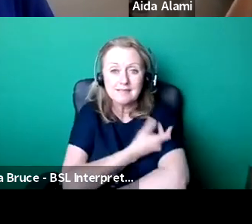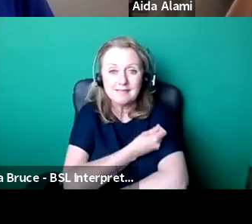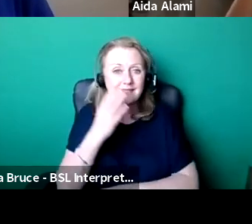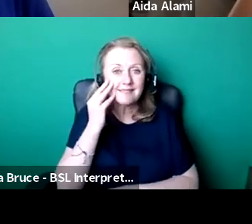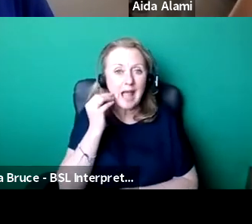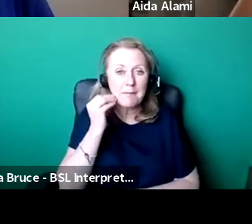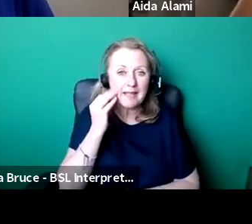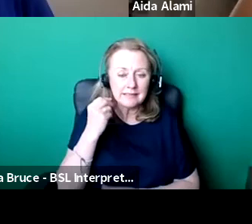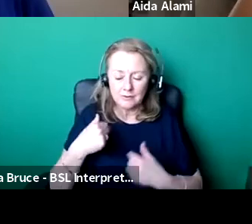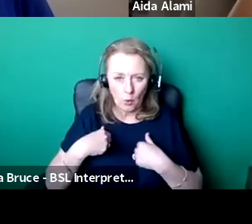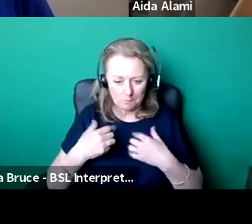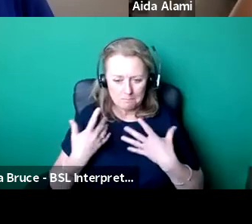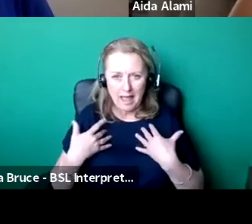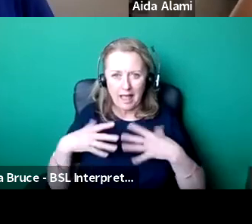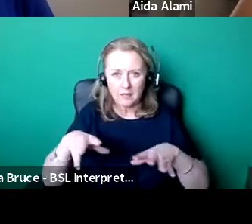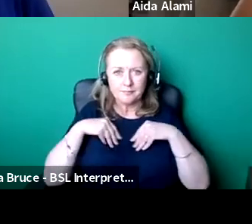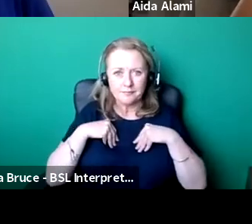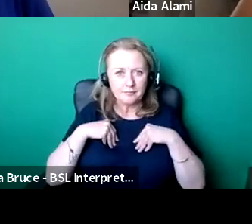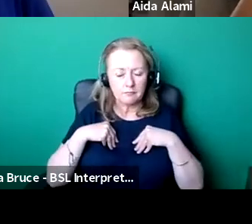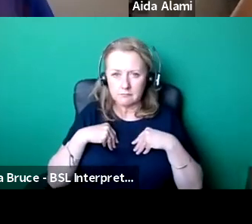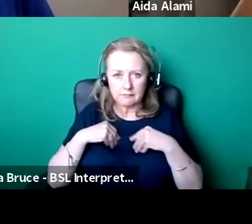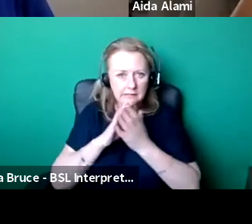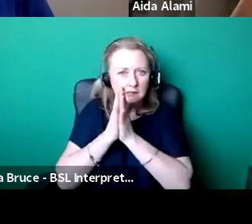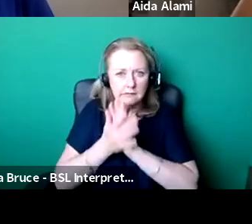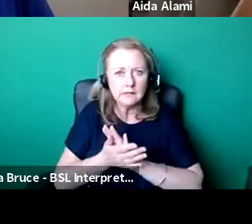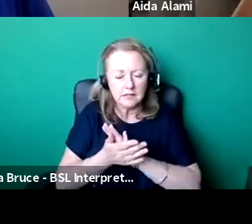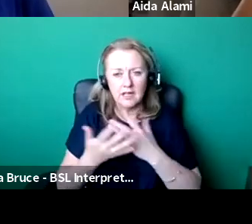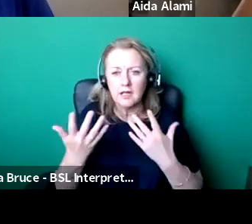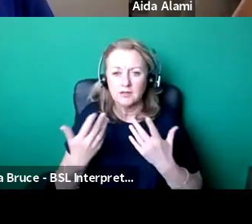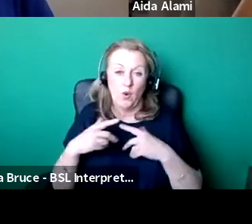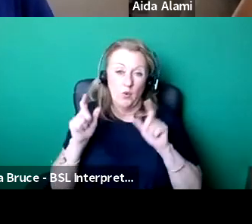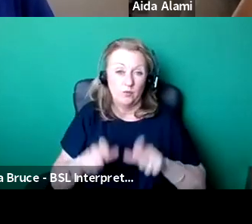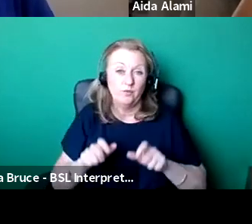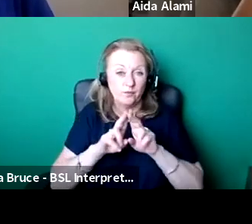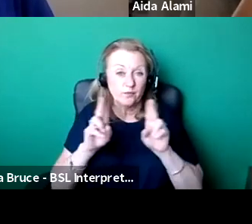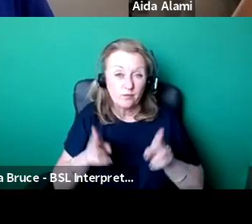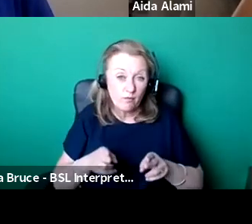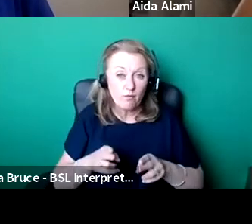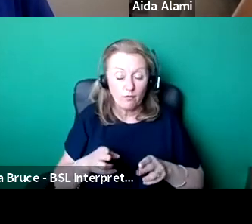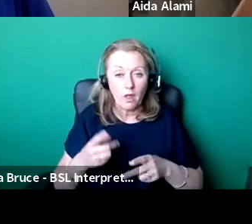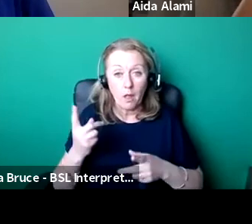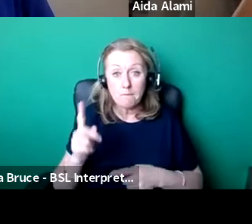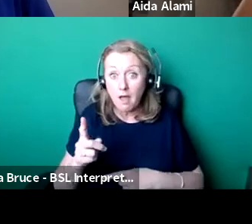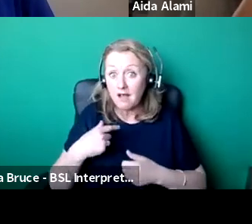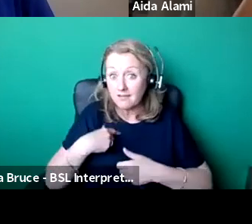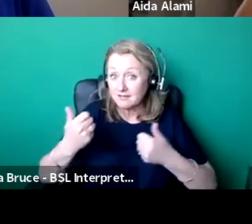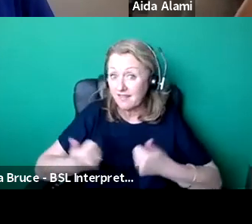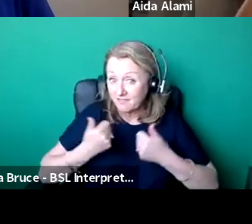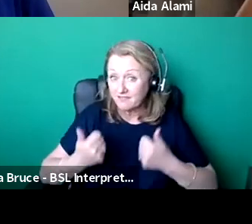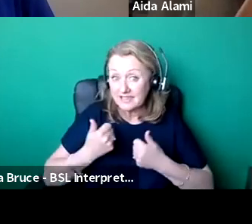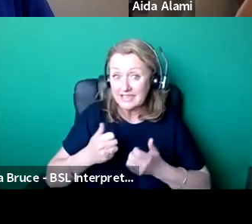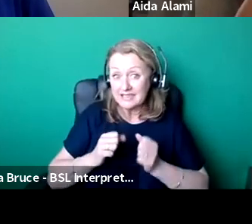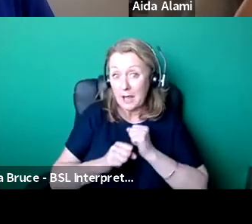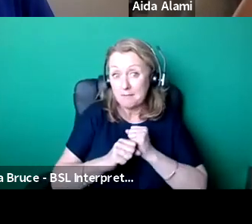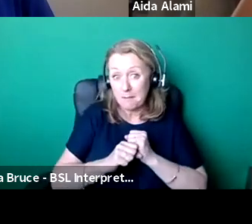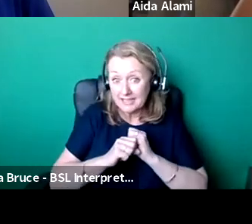is compromised. So I've been very much confined at home. But remotely, I managed to finish, and actually we just published it.